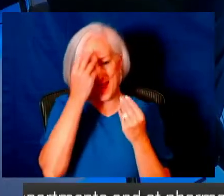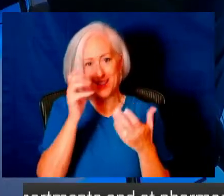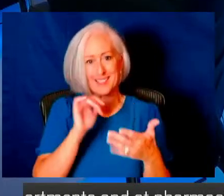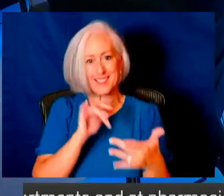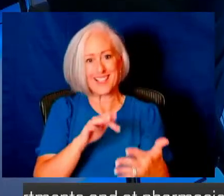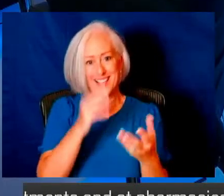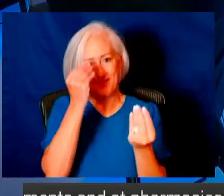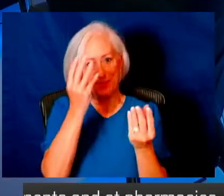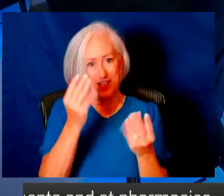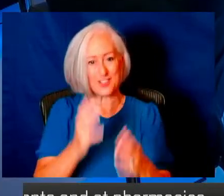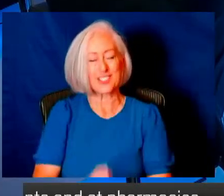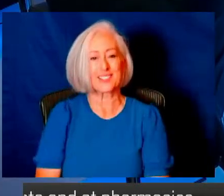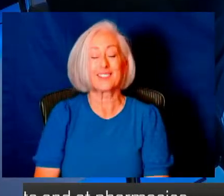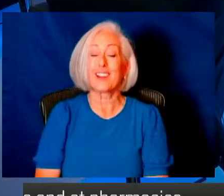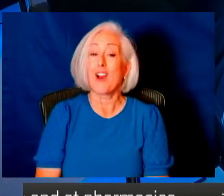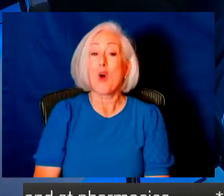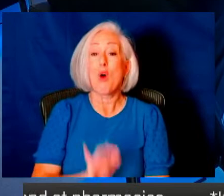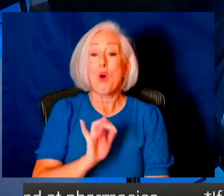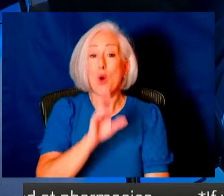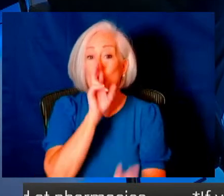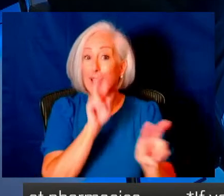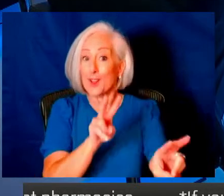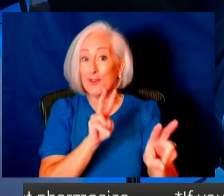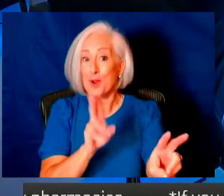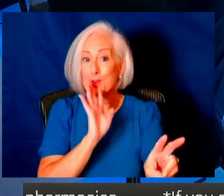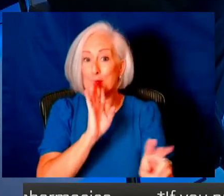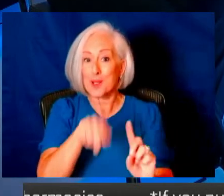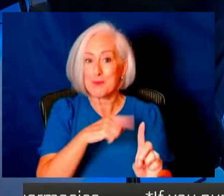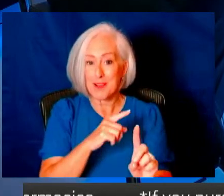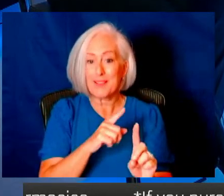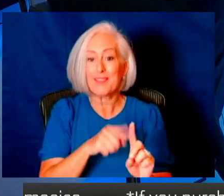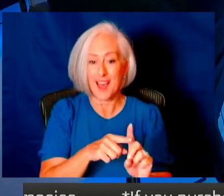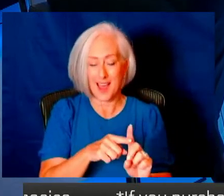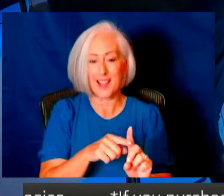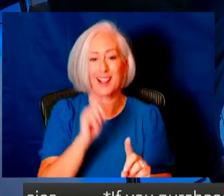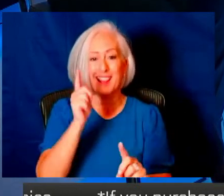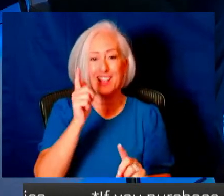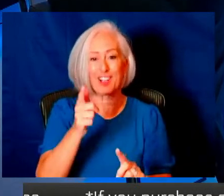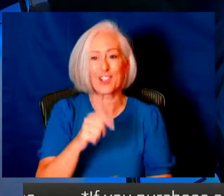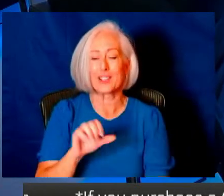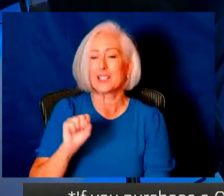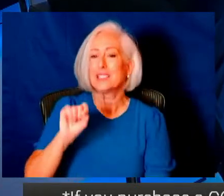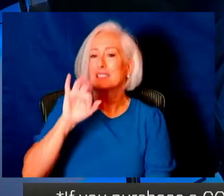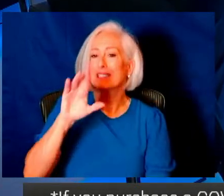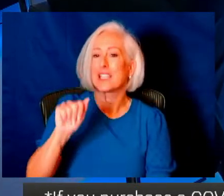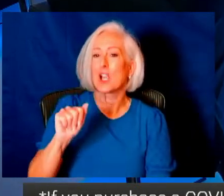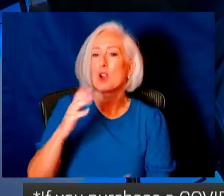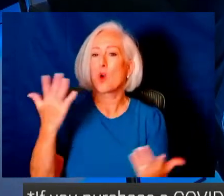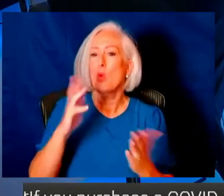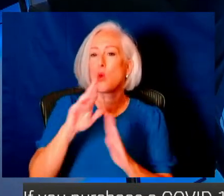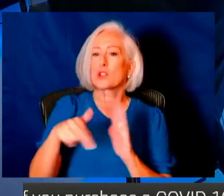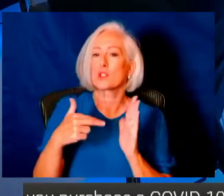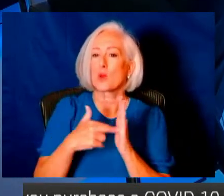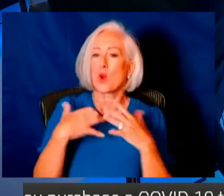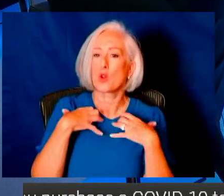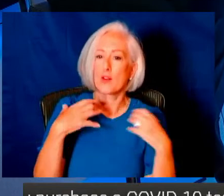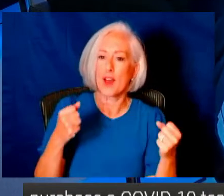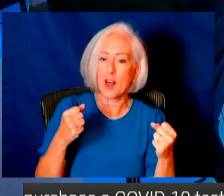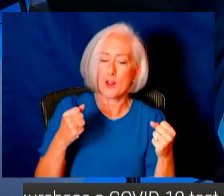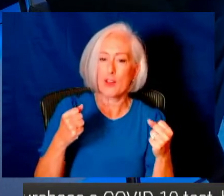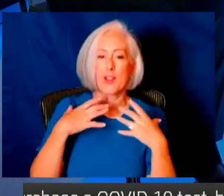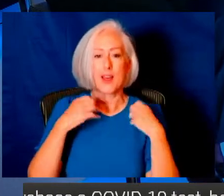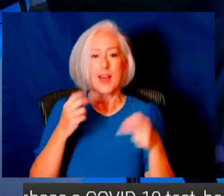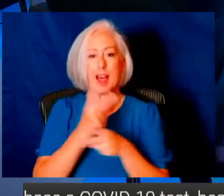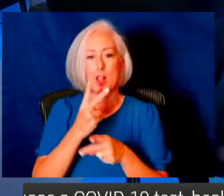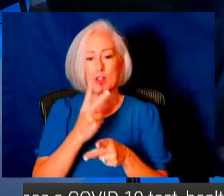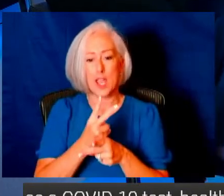look forward to hearing from that and get you back to talk a little bit about that. So Sierra, what's the role of public health and healthcare in making sure that the voices of folks who've